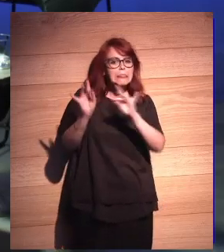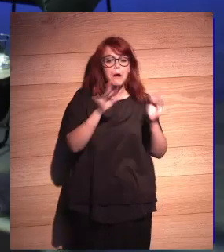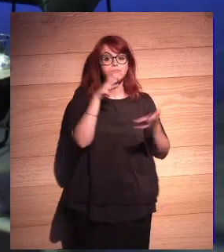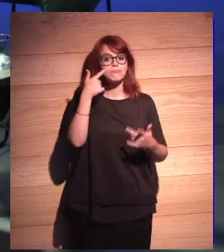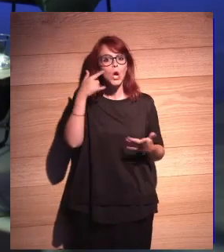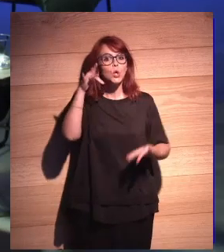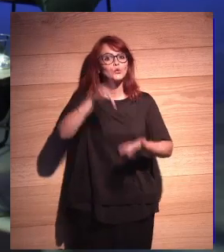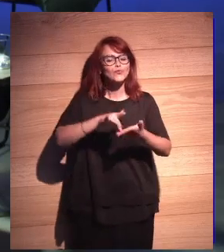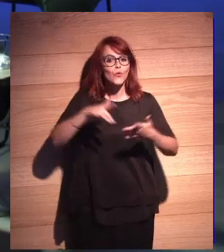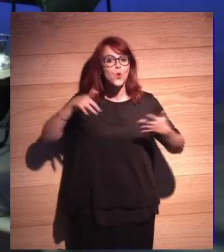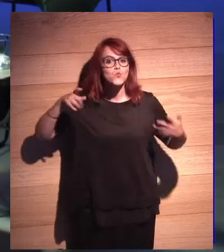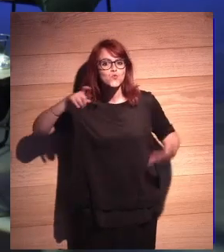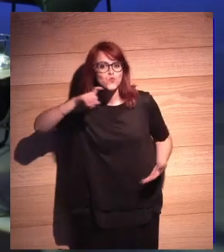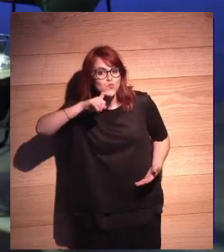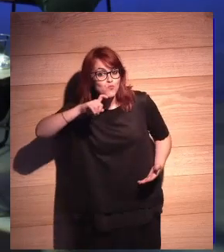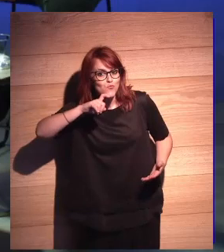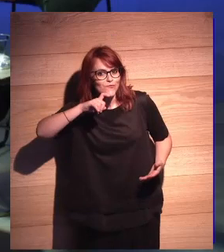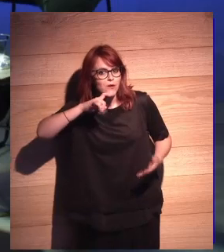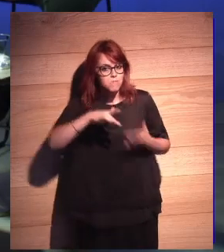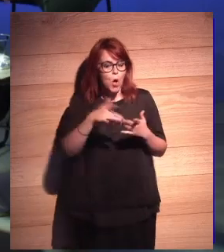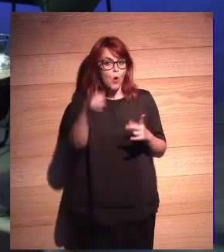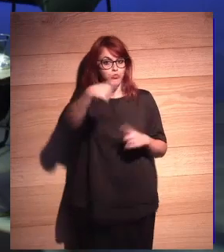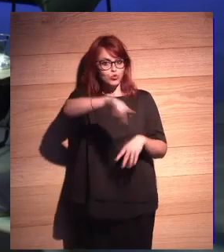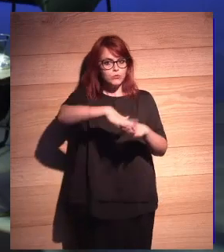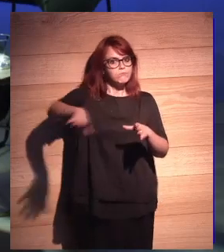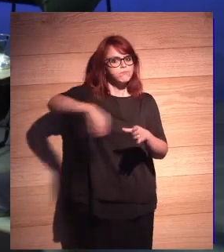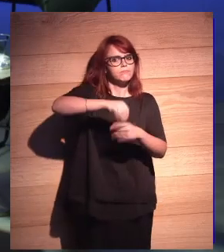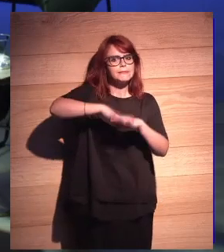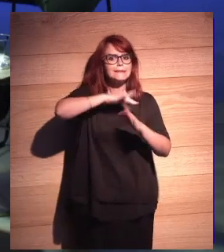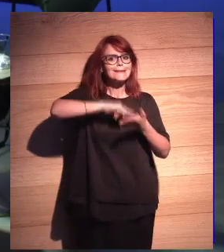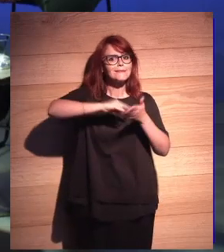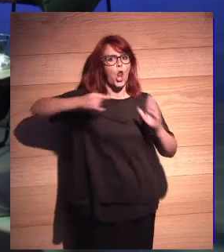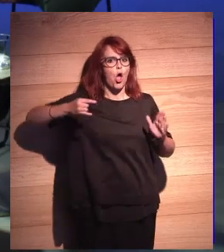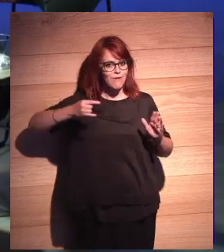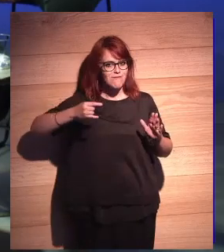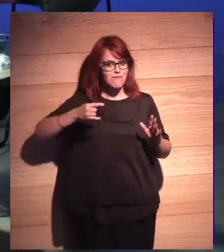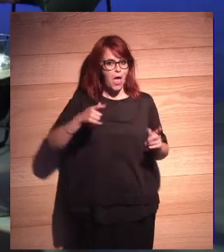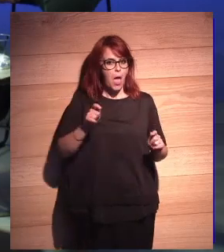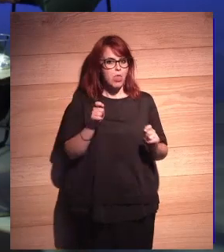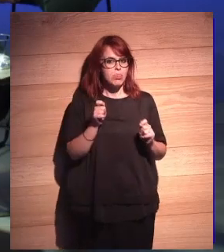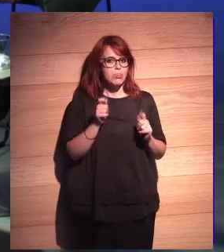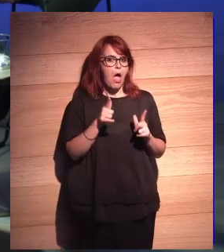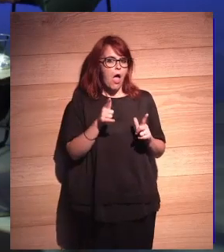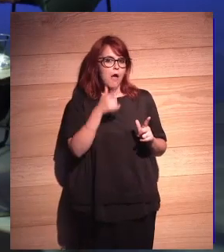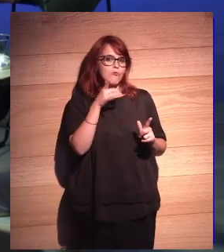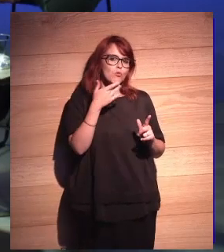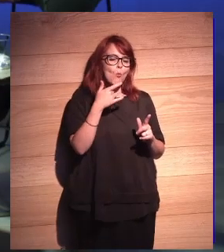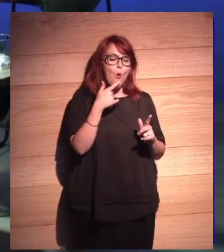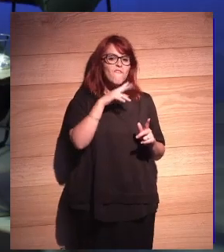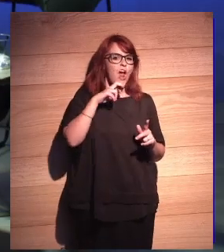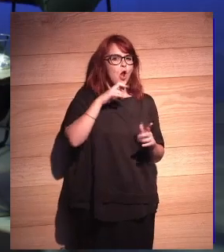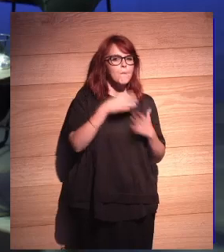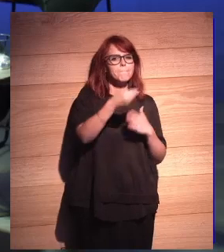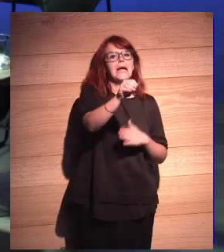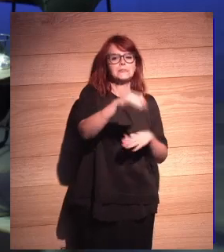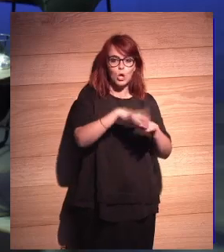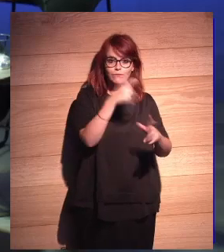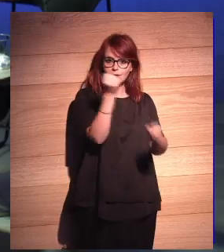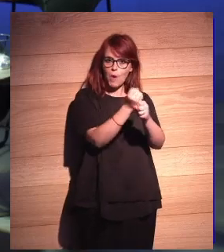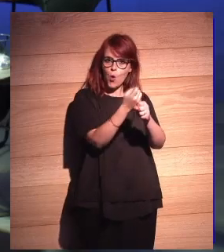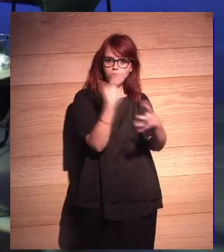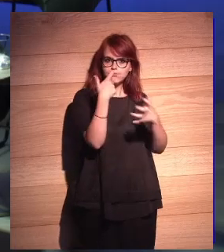are testing technology, but at what point did you decide that technologies would be an added